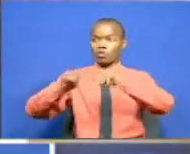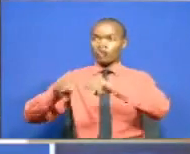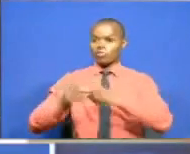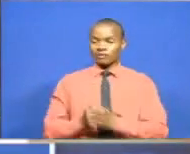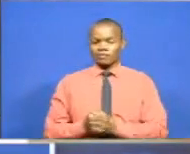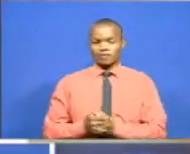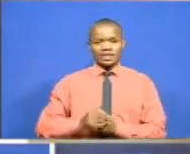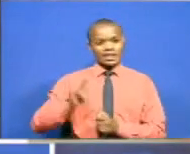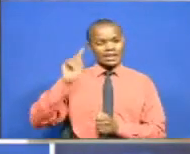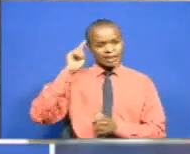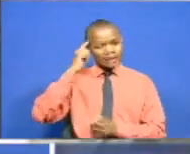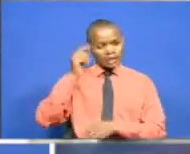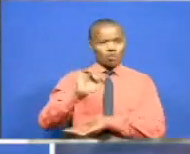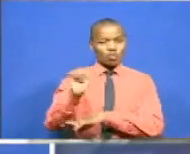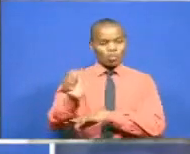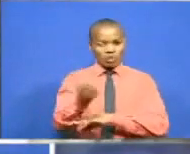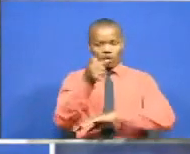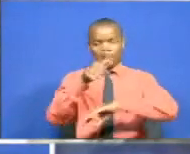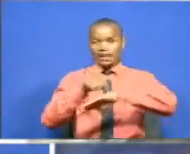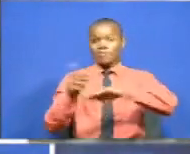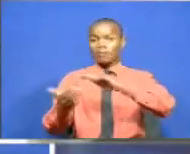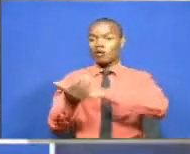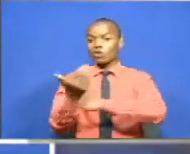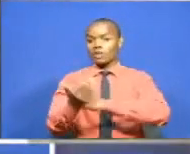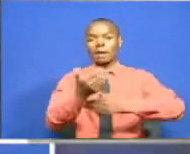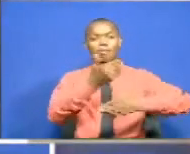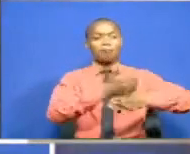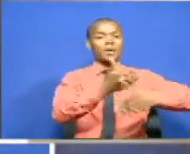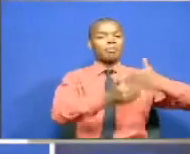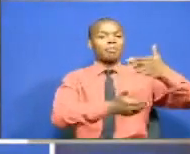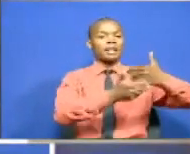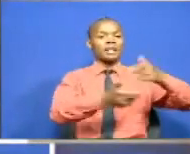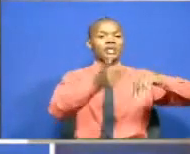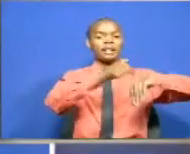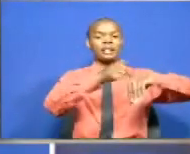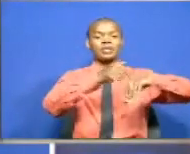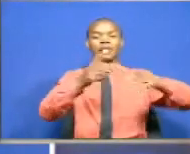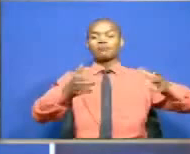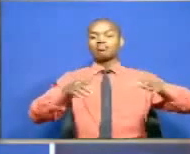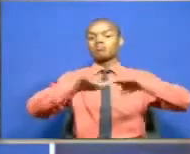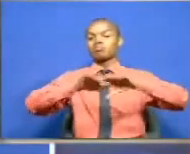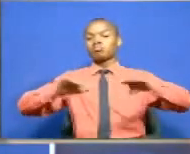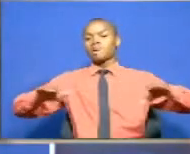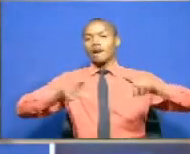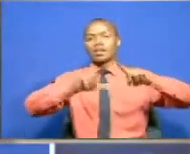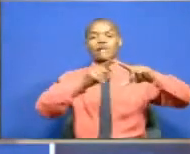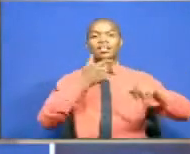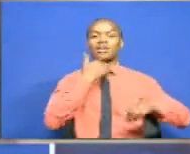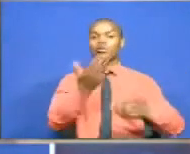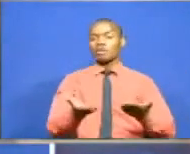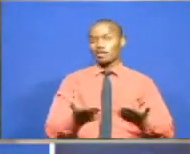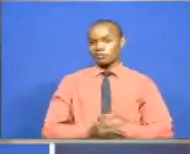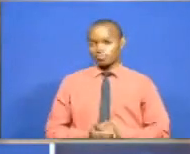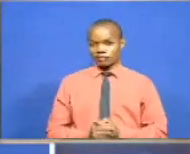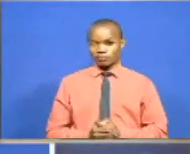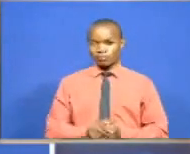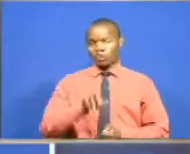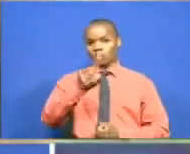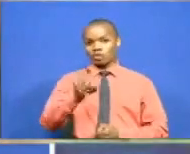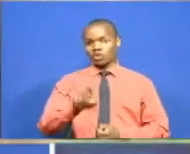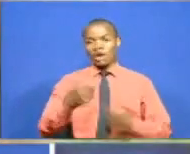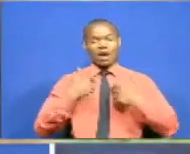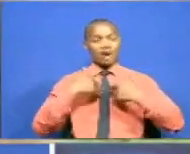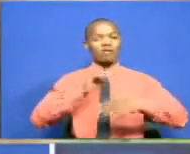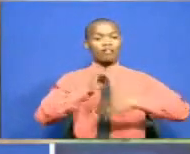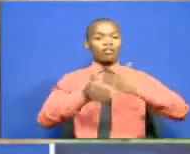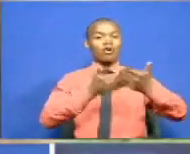woke up one morning and I constructed my buildings on a road reserve? Contrary to that, I didn't do that. I have all the documents.